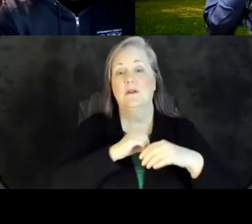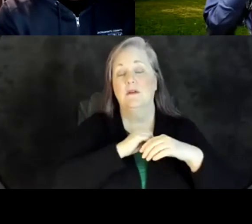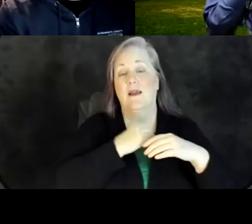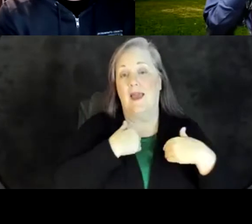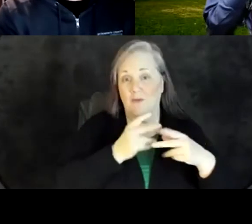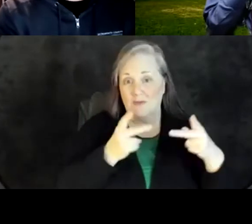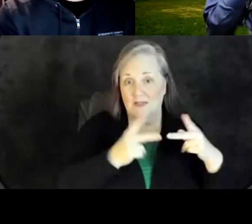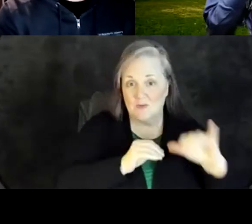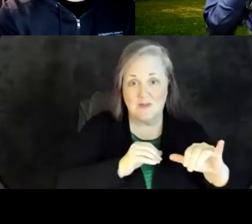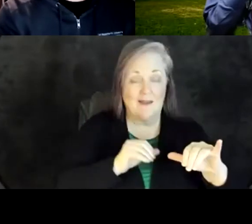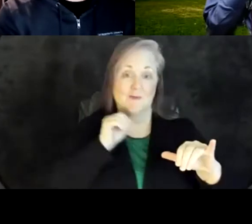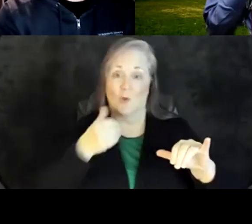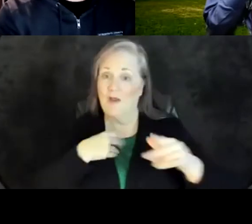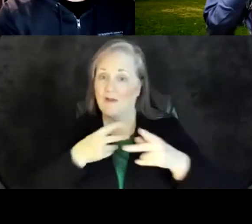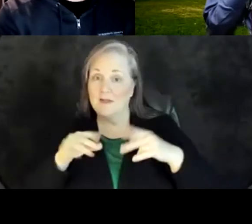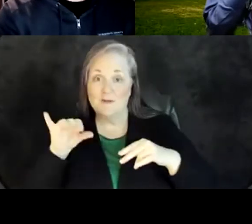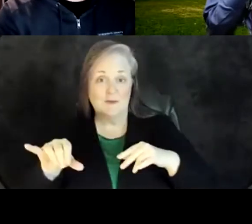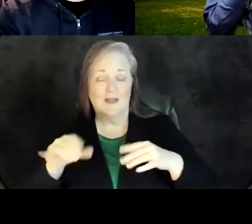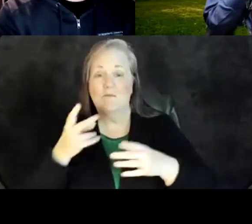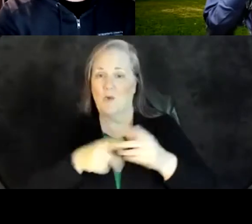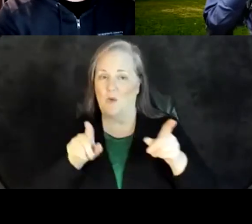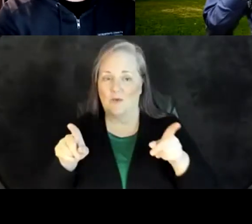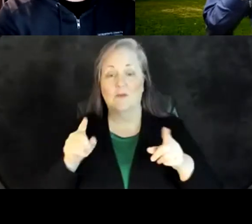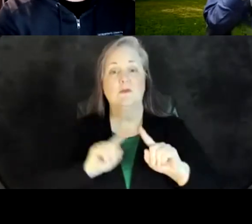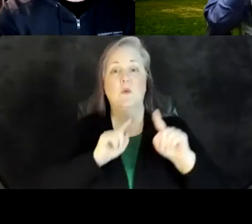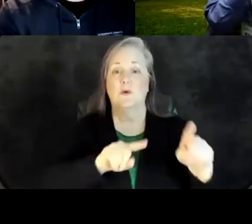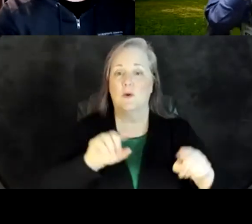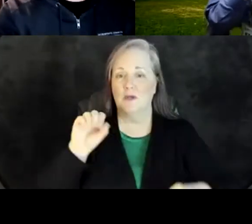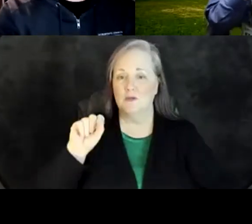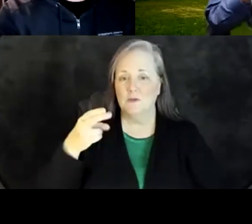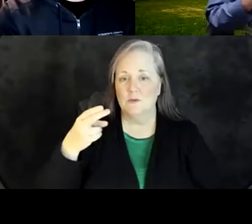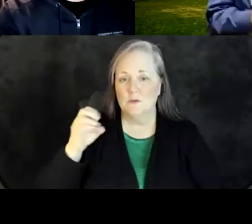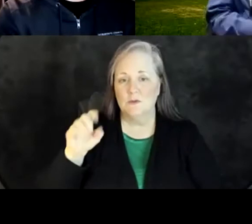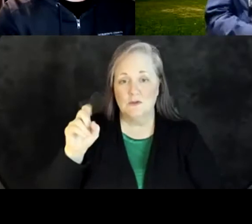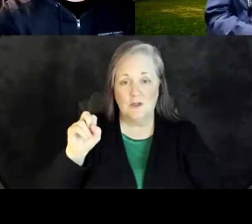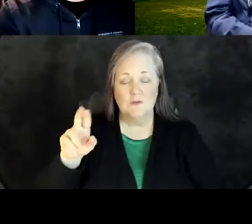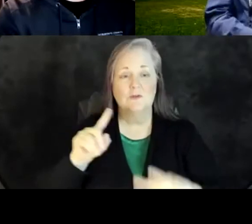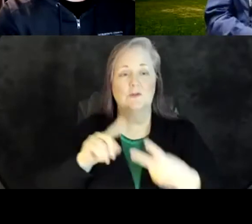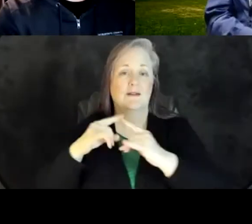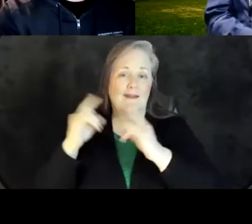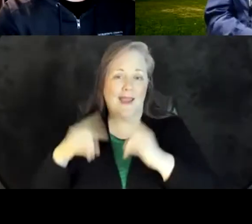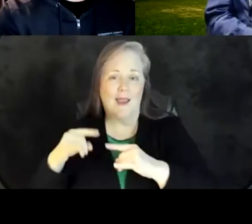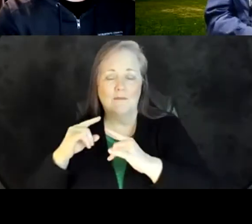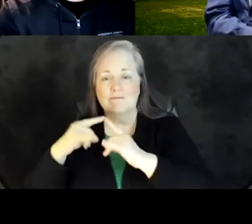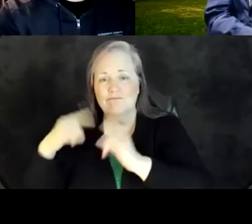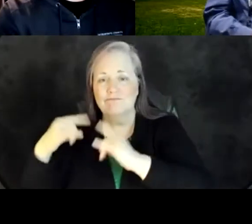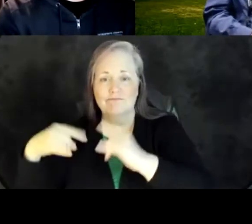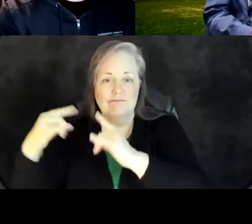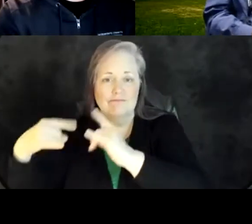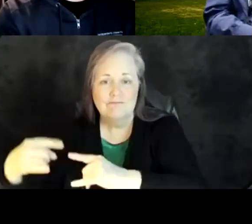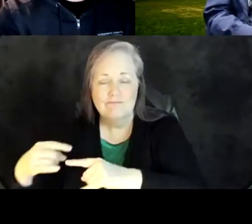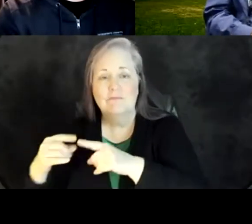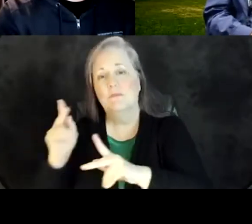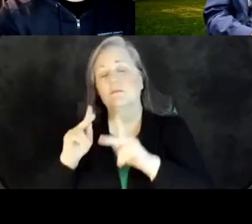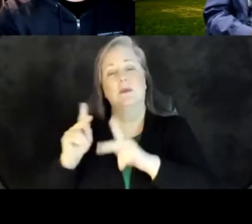So we are going to our shelters as well as going to encampments to vaccinate people